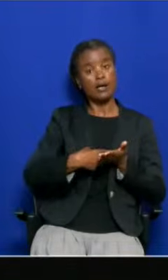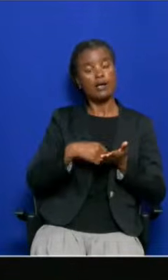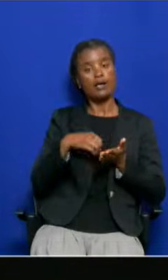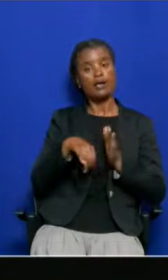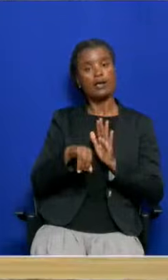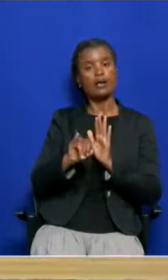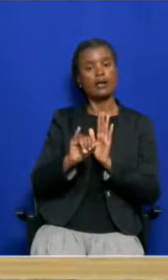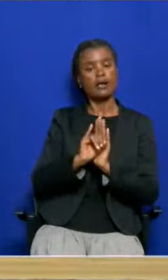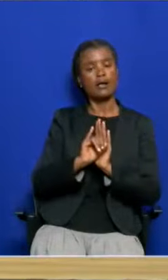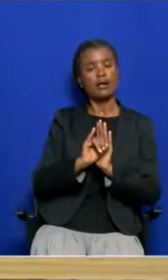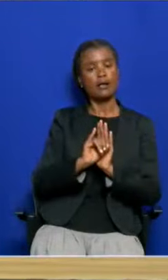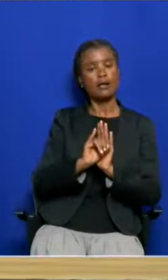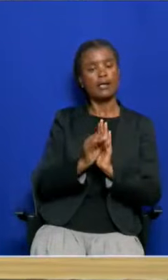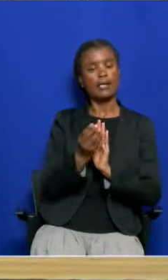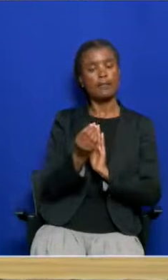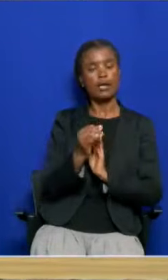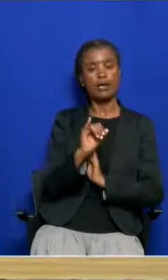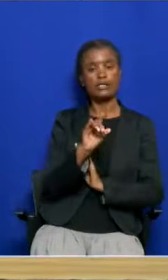Deni